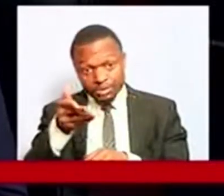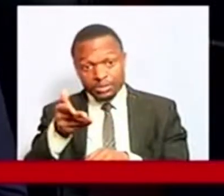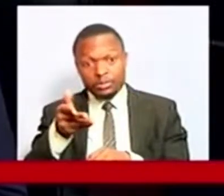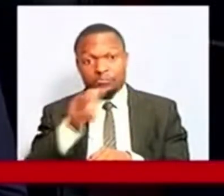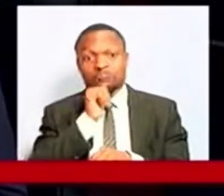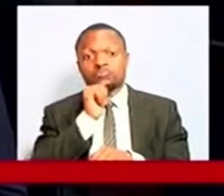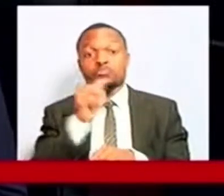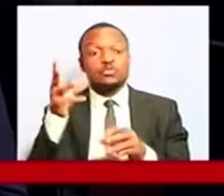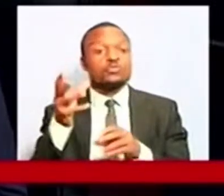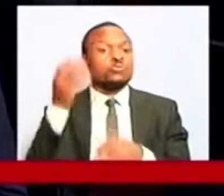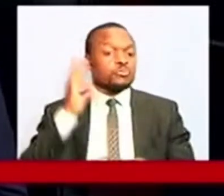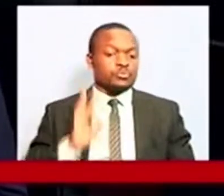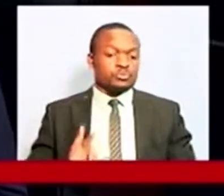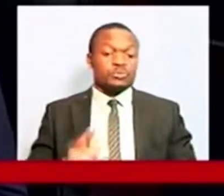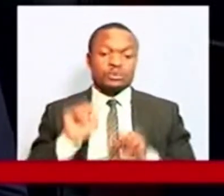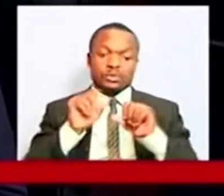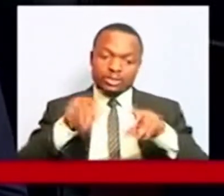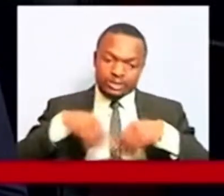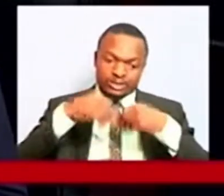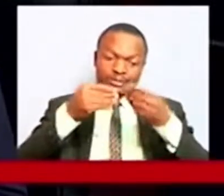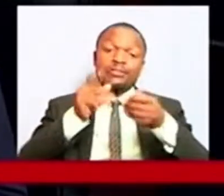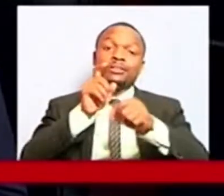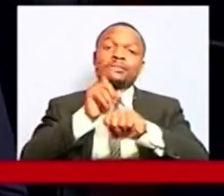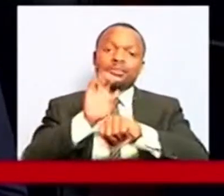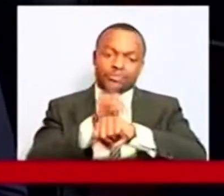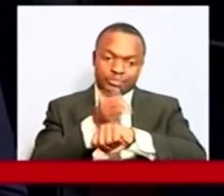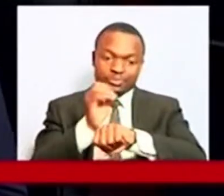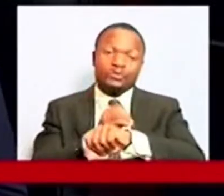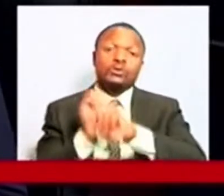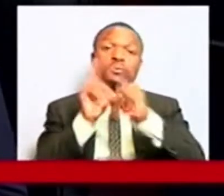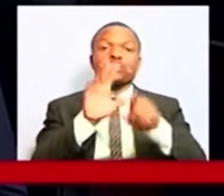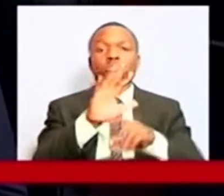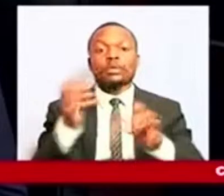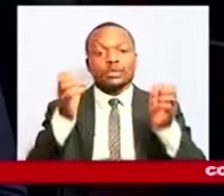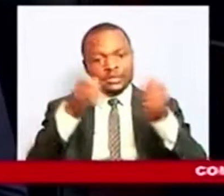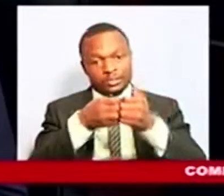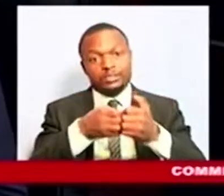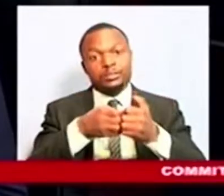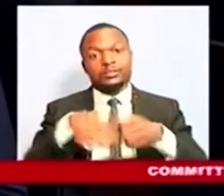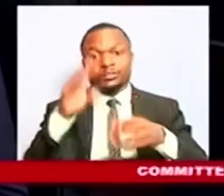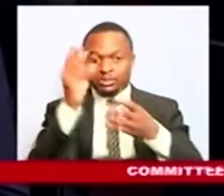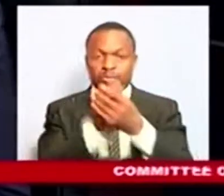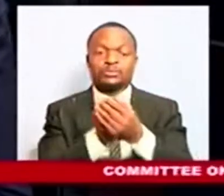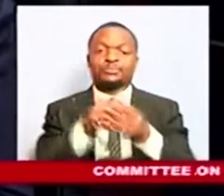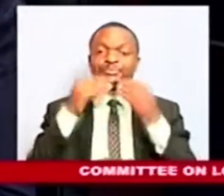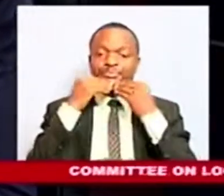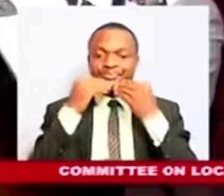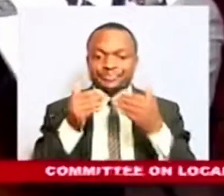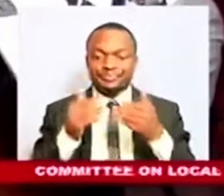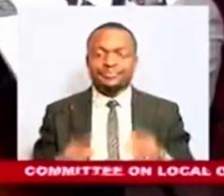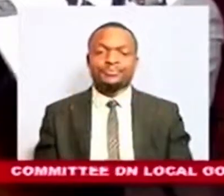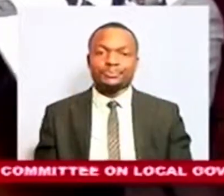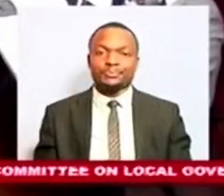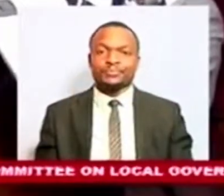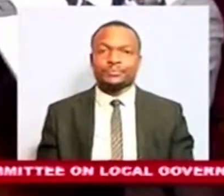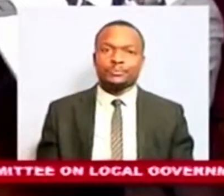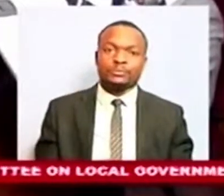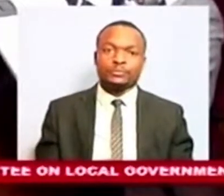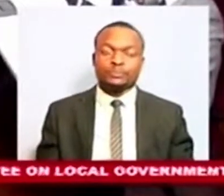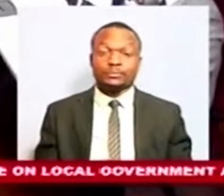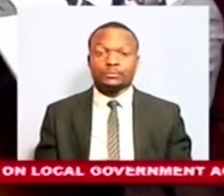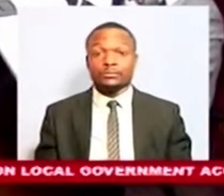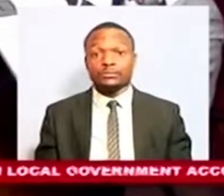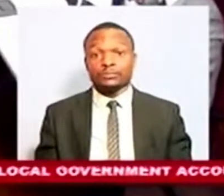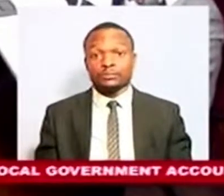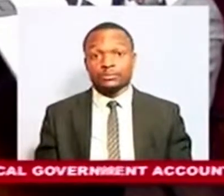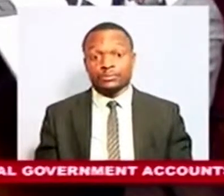remaining could also be given chance maybe to go back to the banks for consideration? Thank you. You have